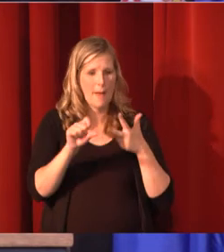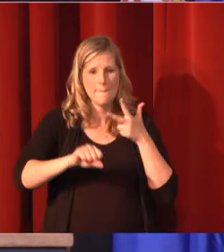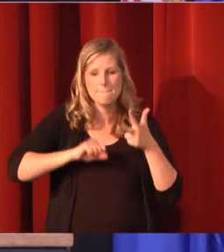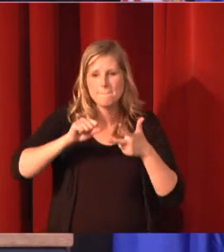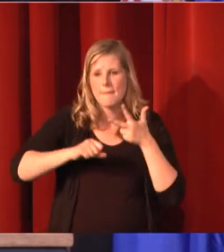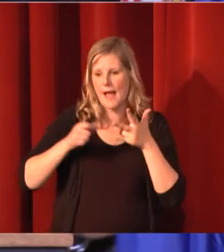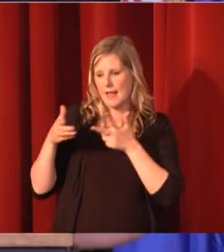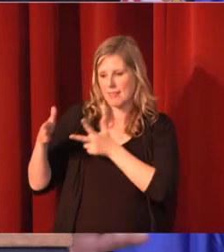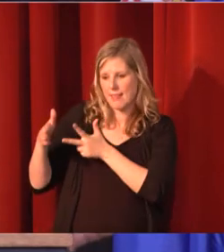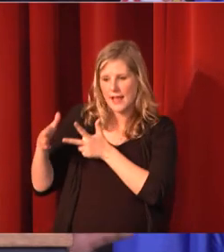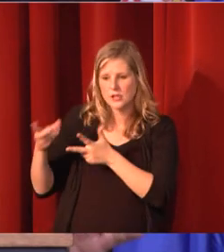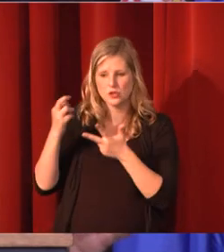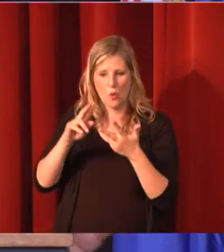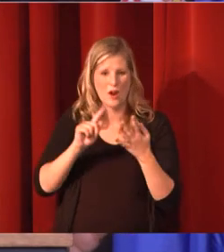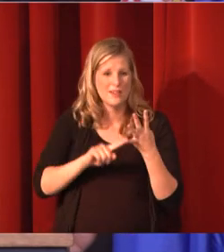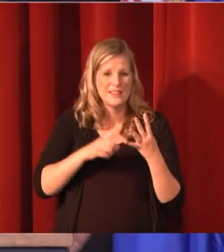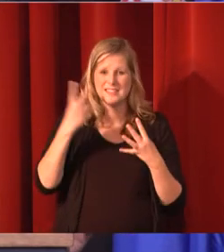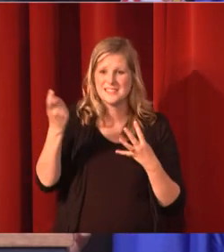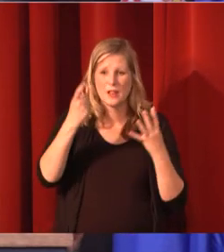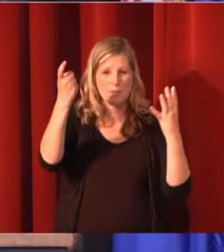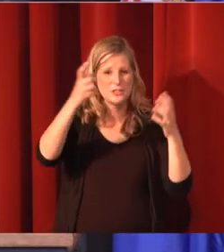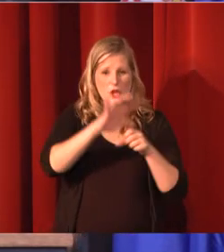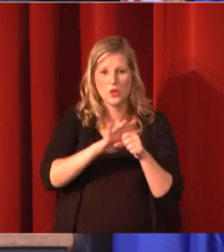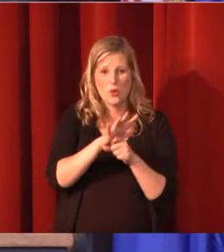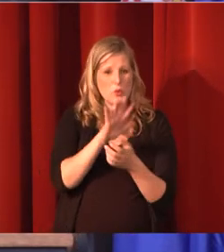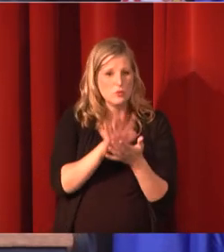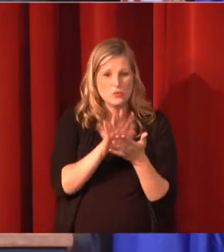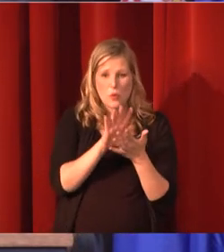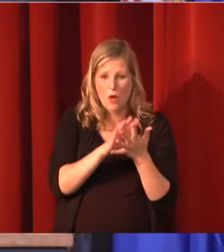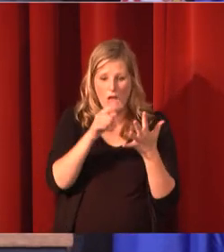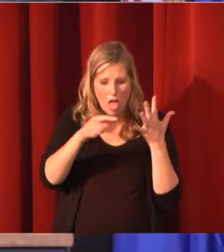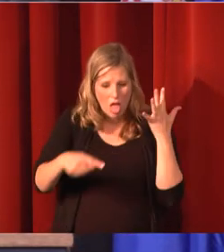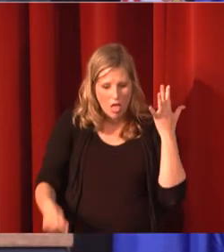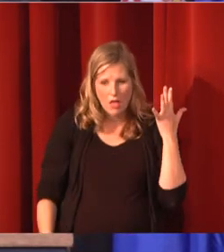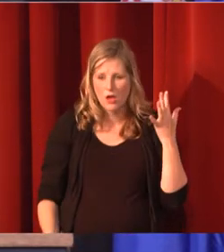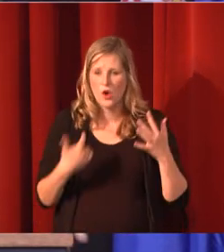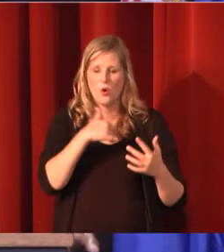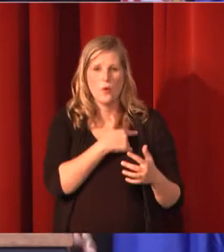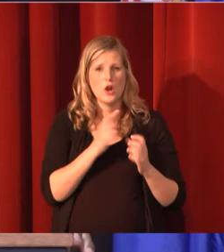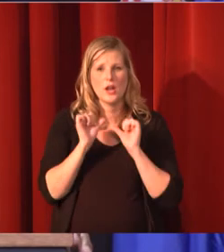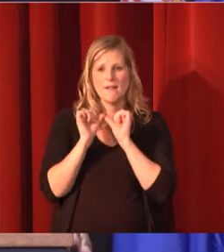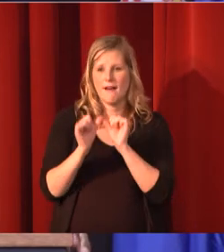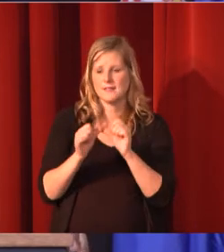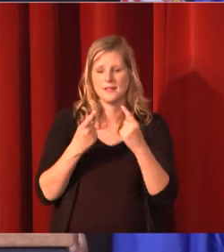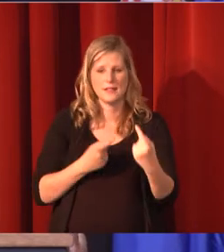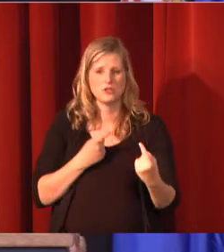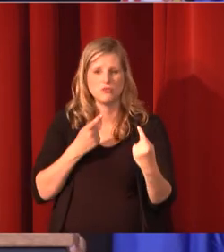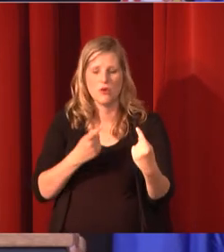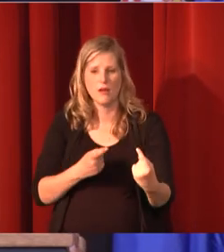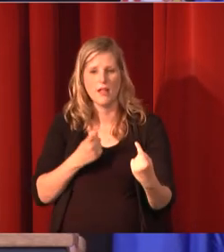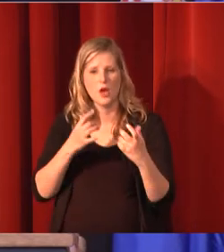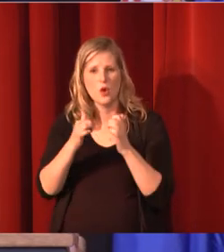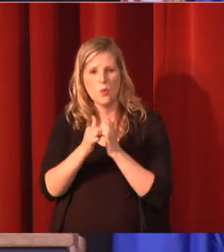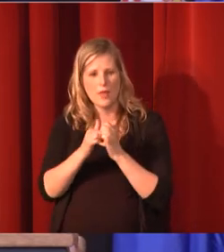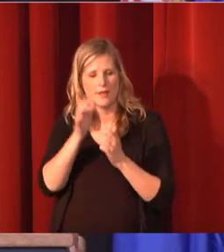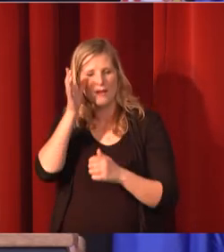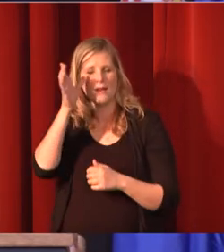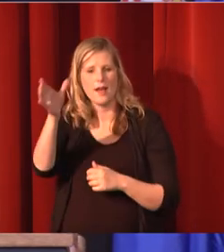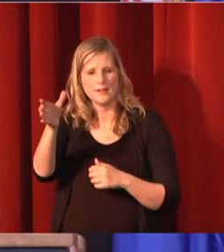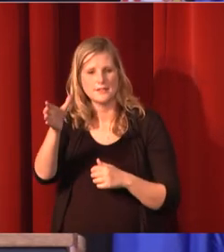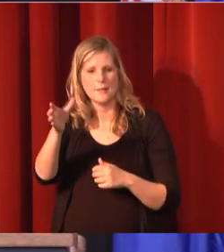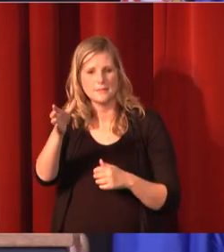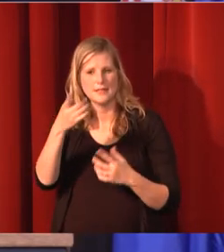just what celebrations we can have in our local schools we are constantly struggling with the concept of